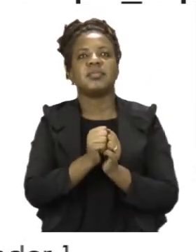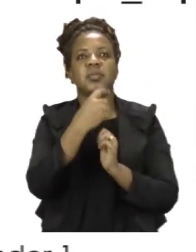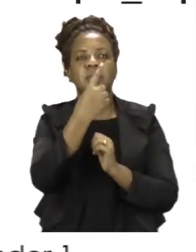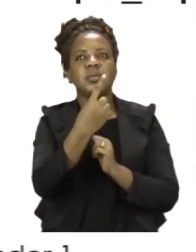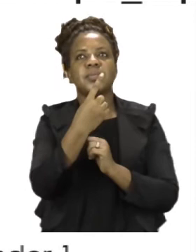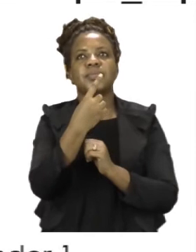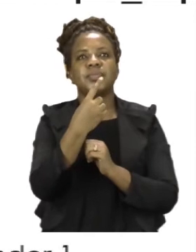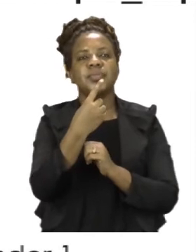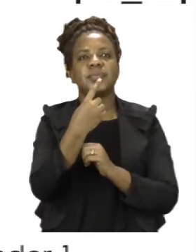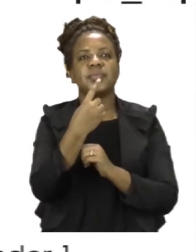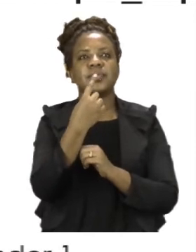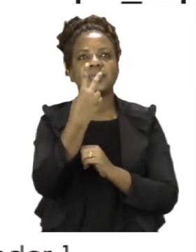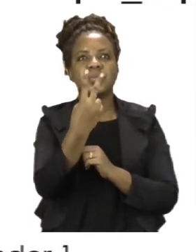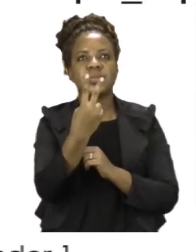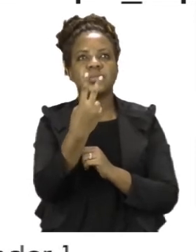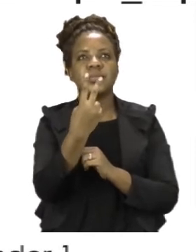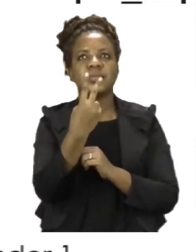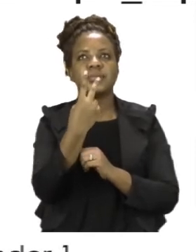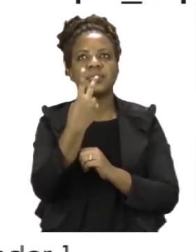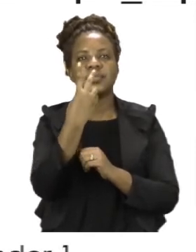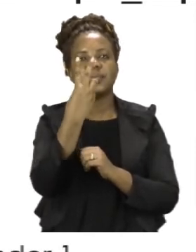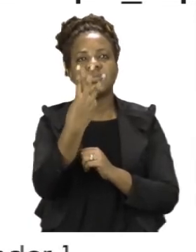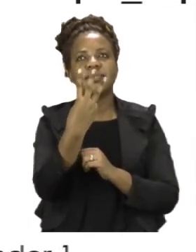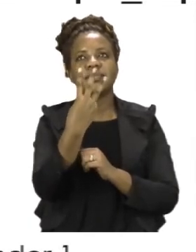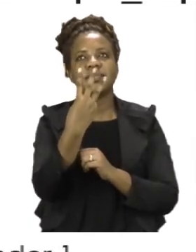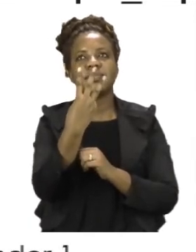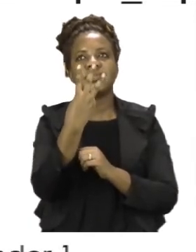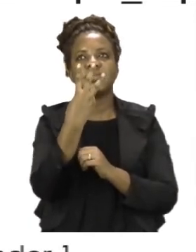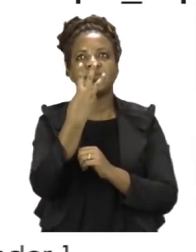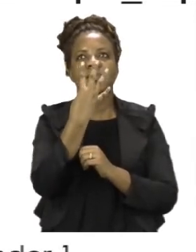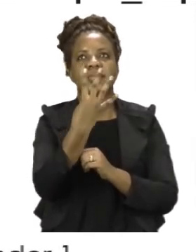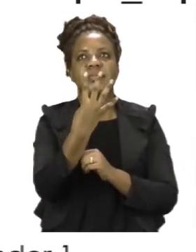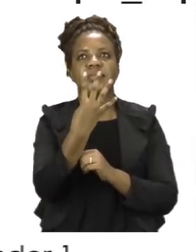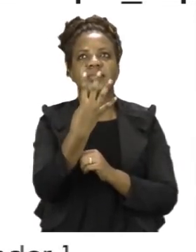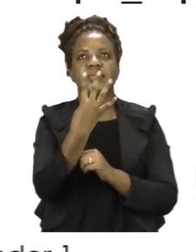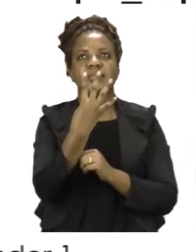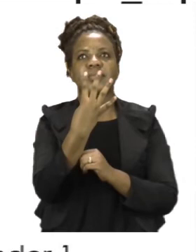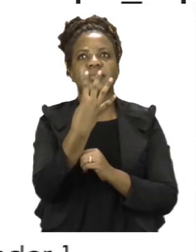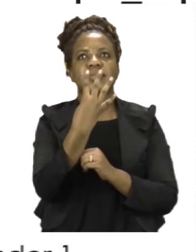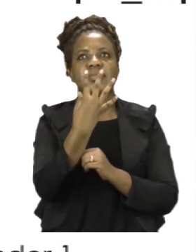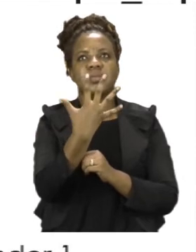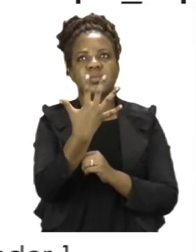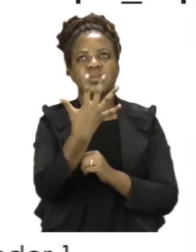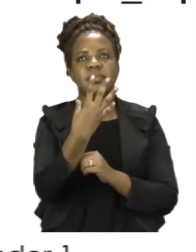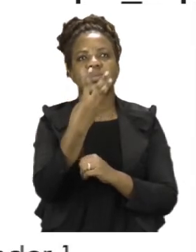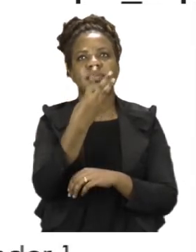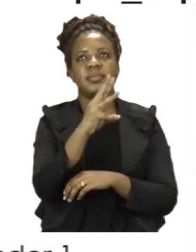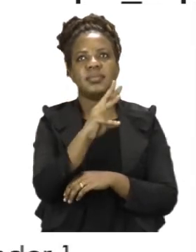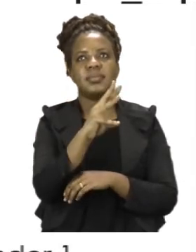1, 2, 3, 4, 5,